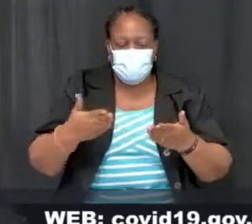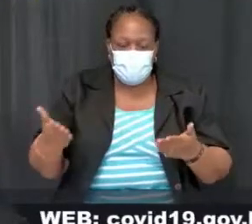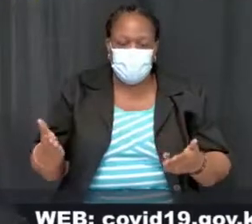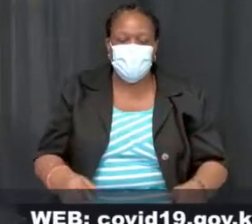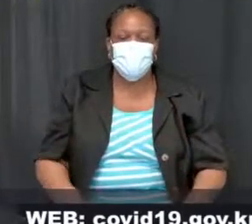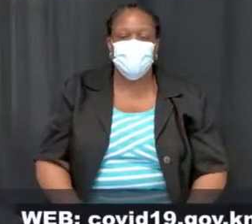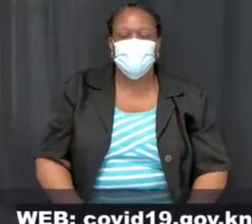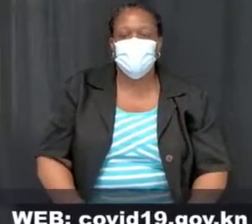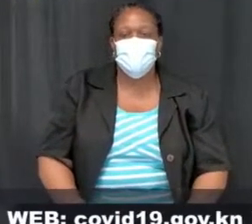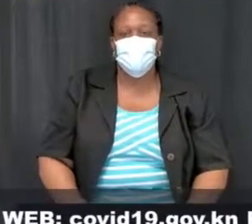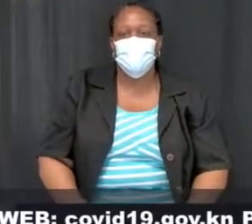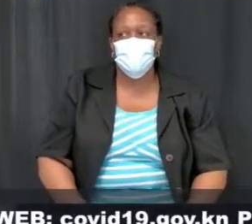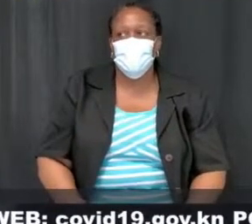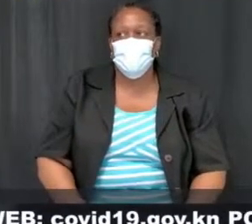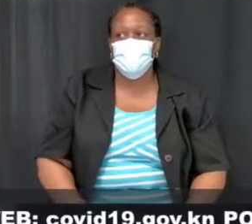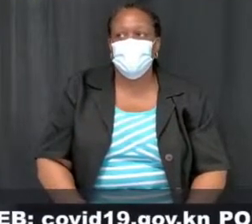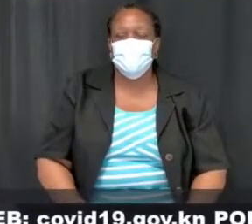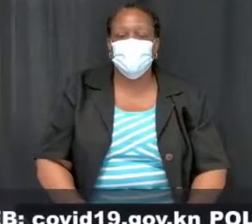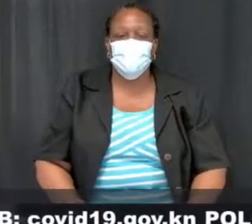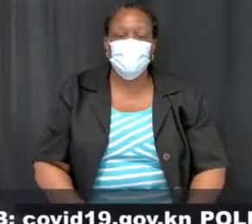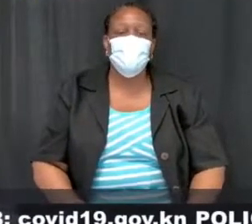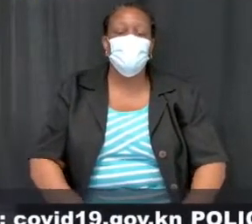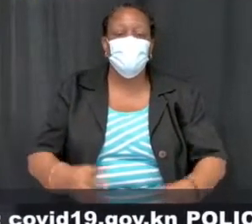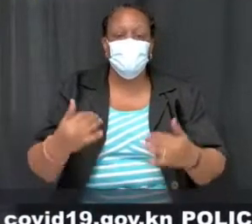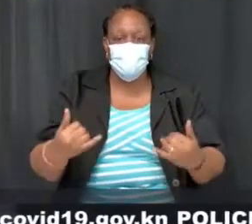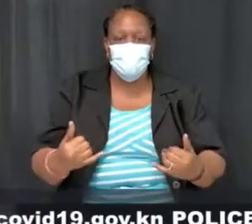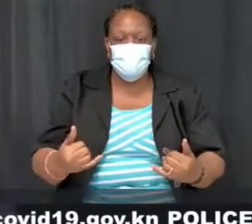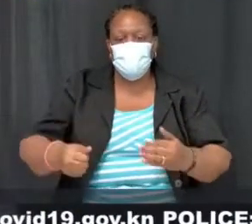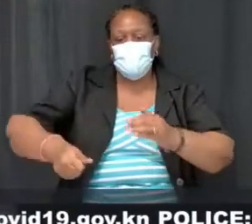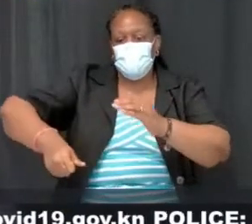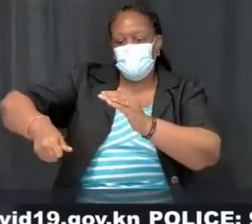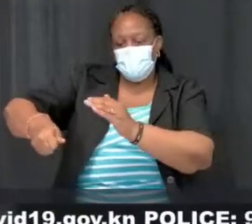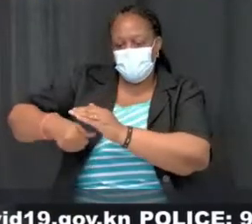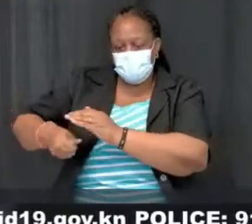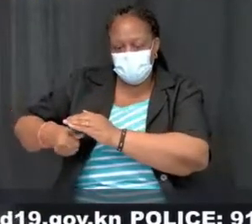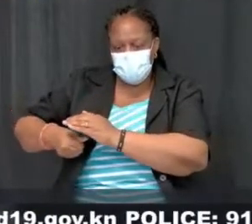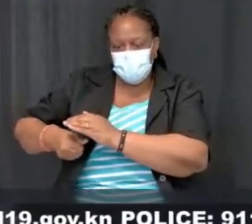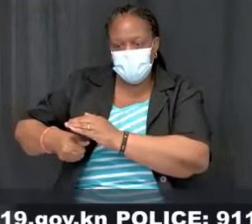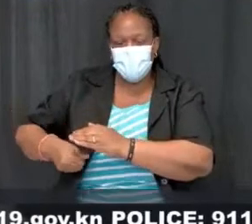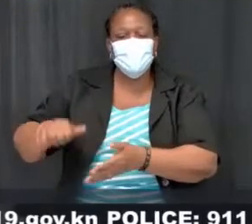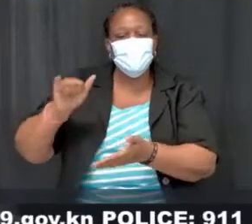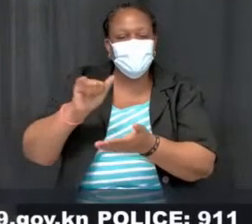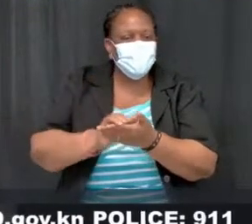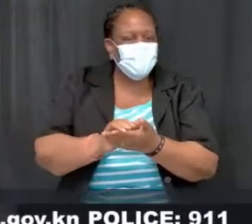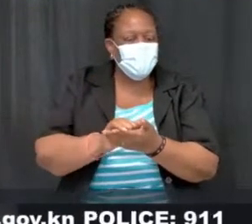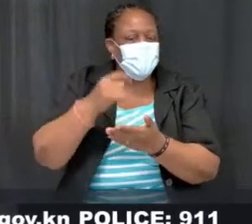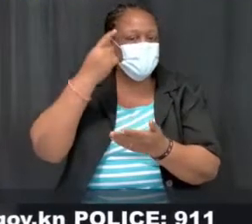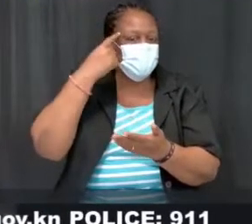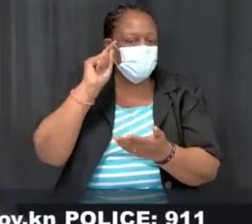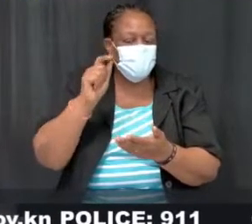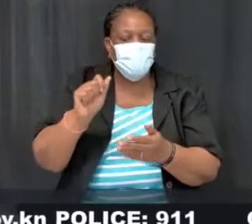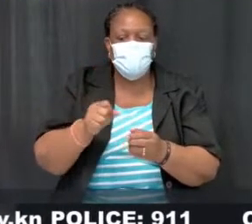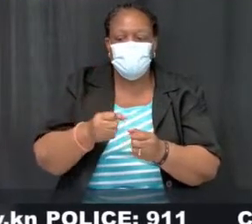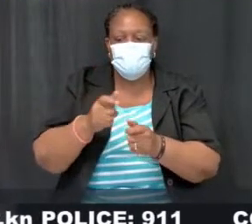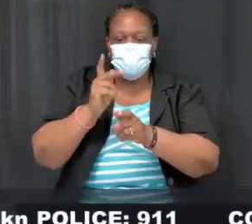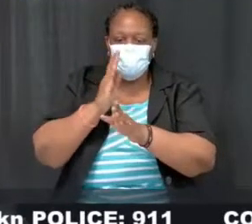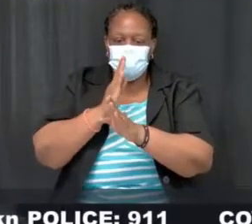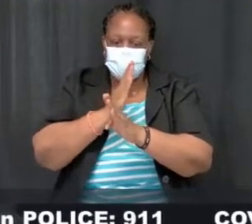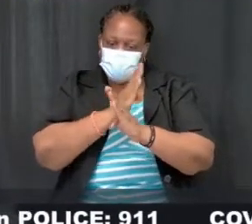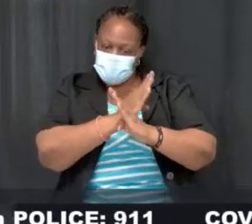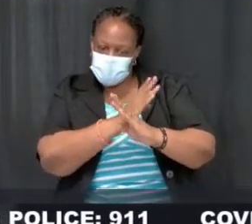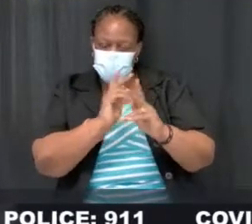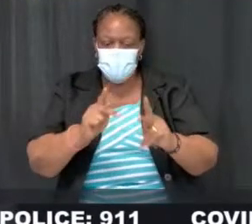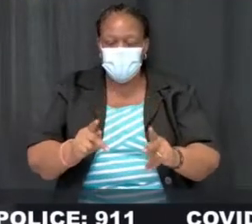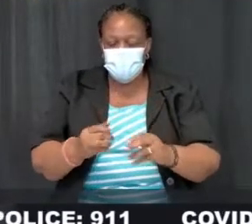Quarantine. Quarantine is used to separate and restrict the movement of persons who may have been exposed to a communicable